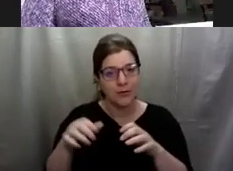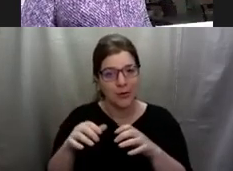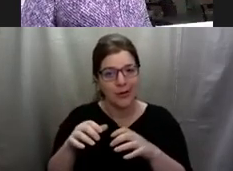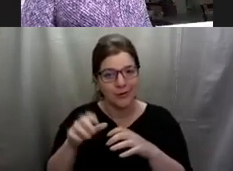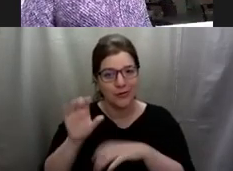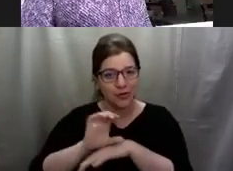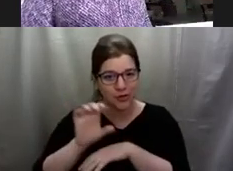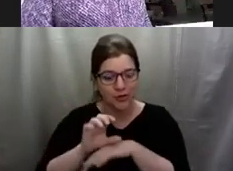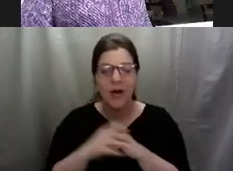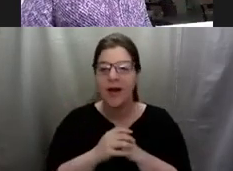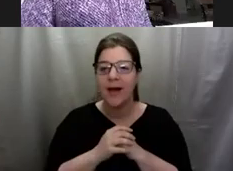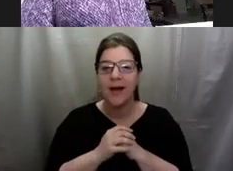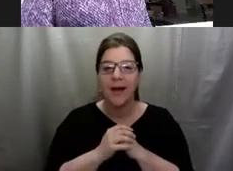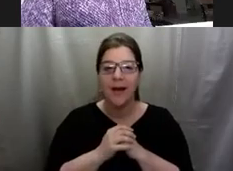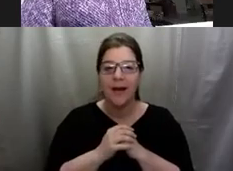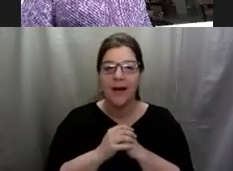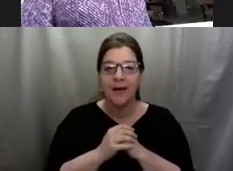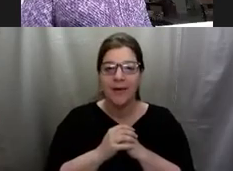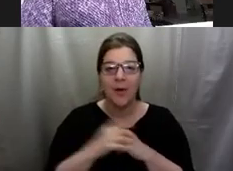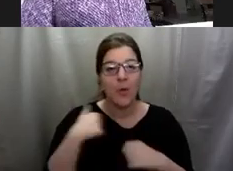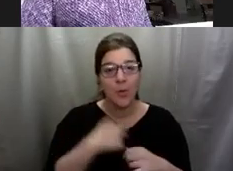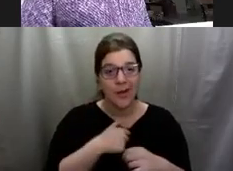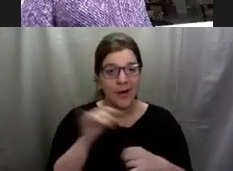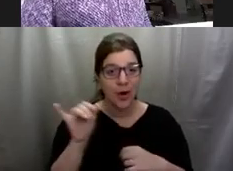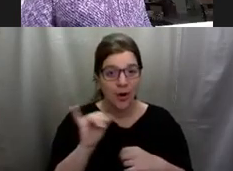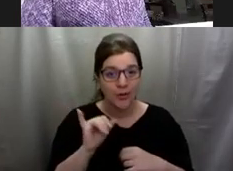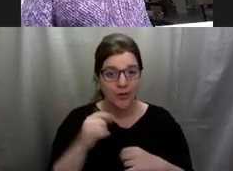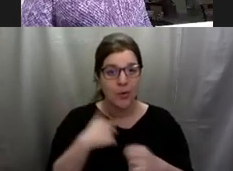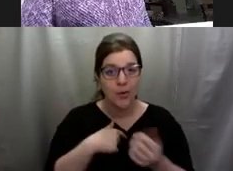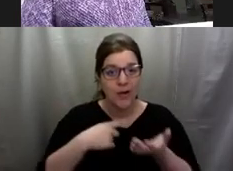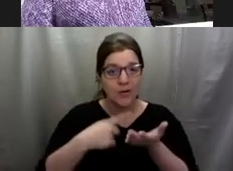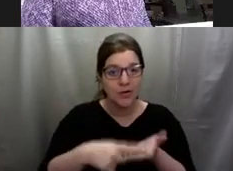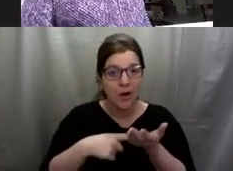We also talked about a little bit about how